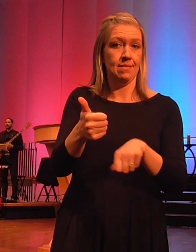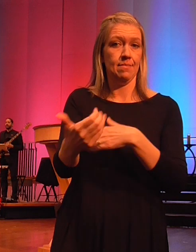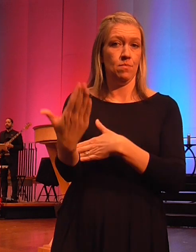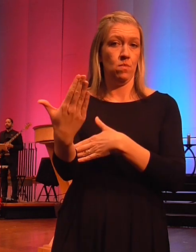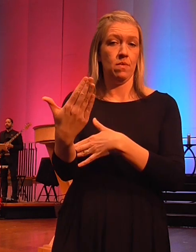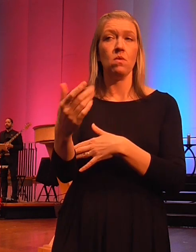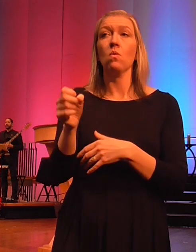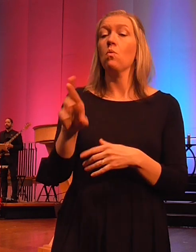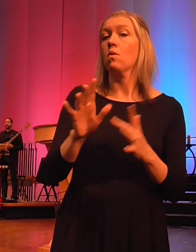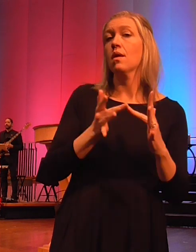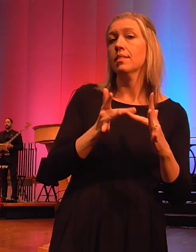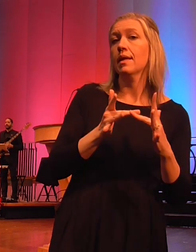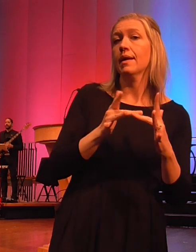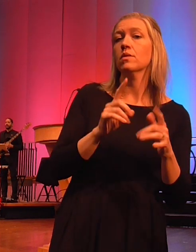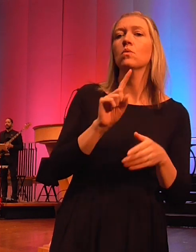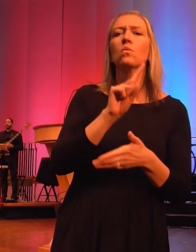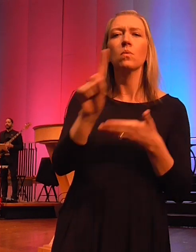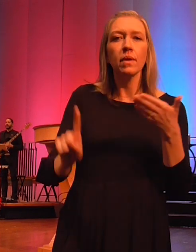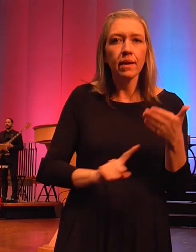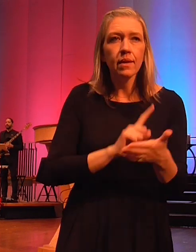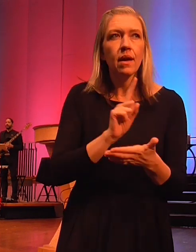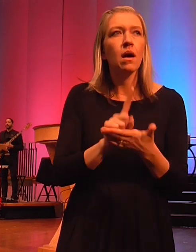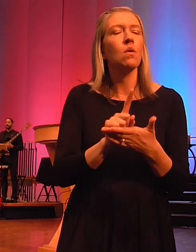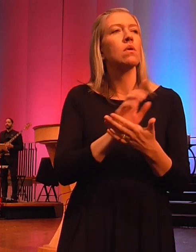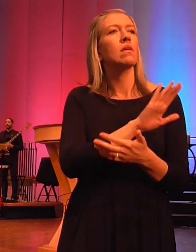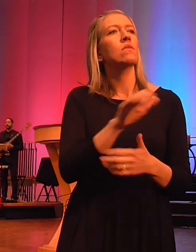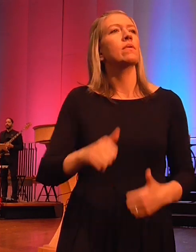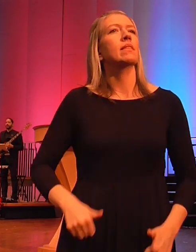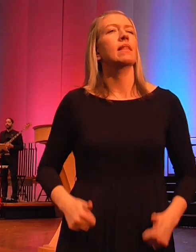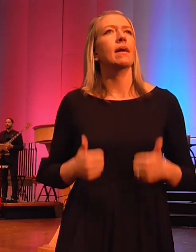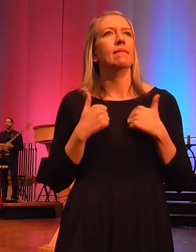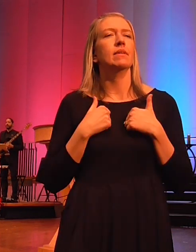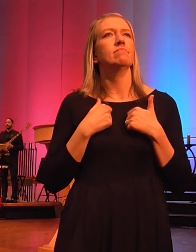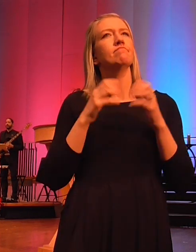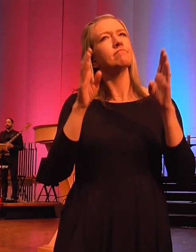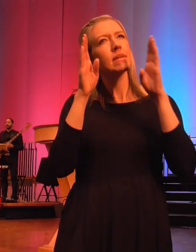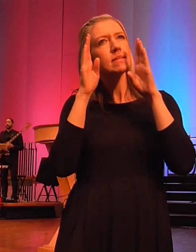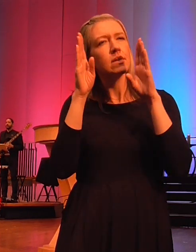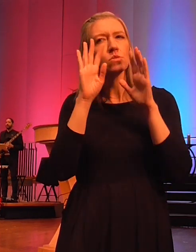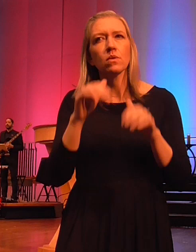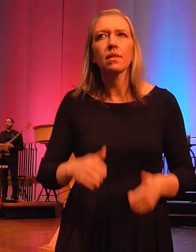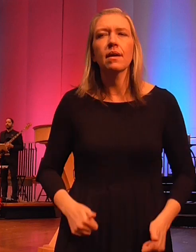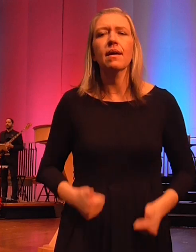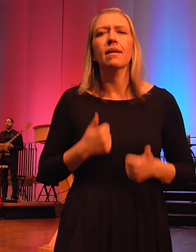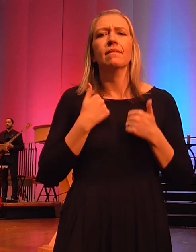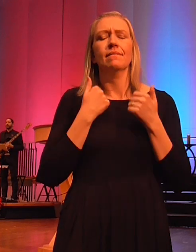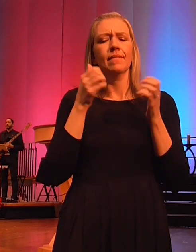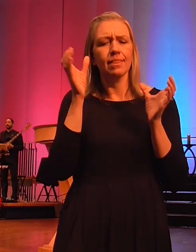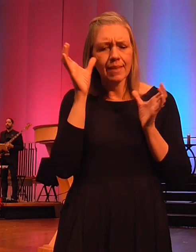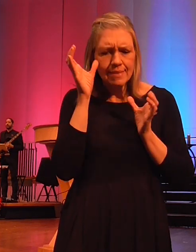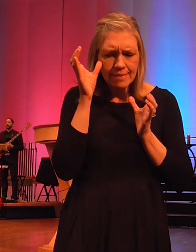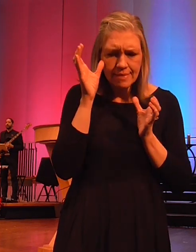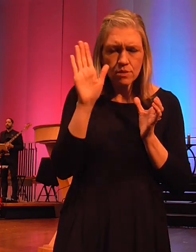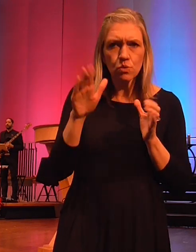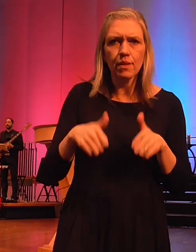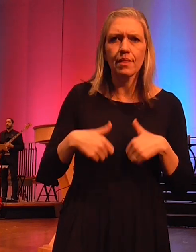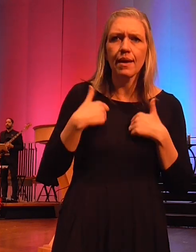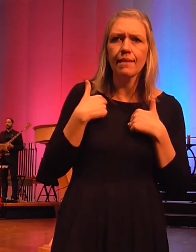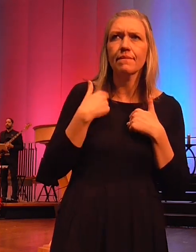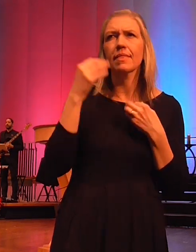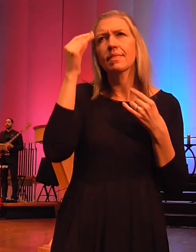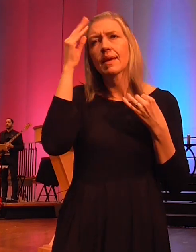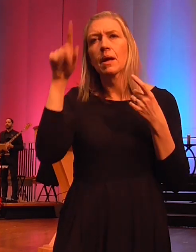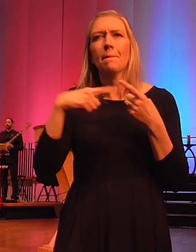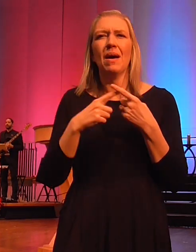online, and to spend an hour with your life. To pay attention to your life, to listen to your life, to articulate the life that you want to